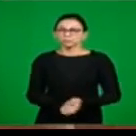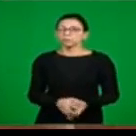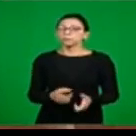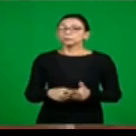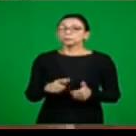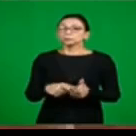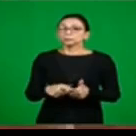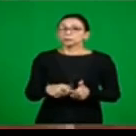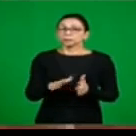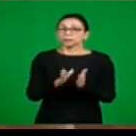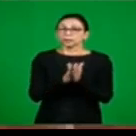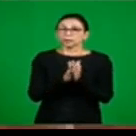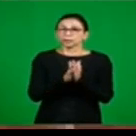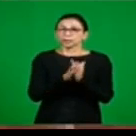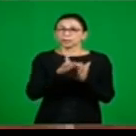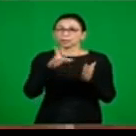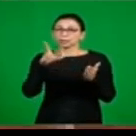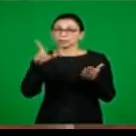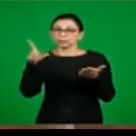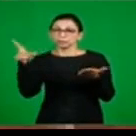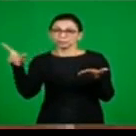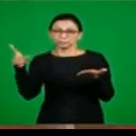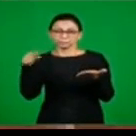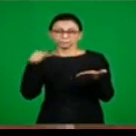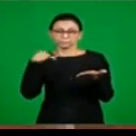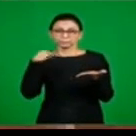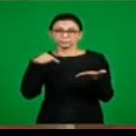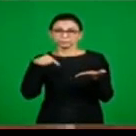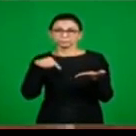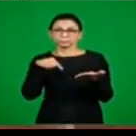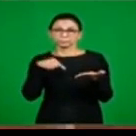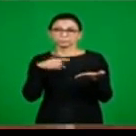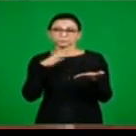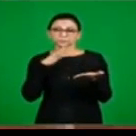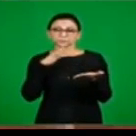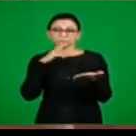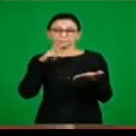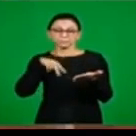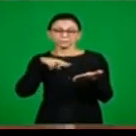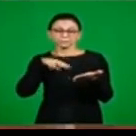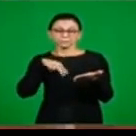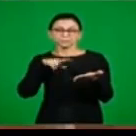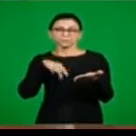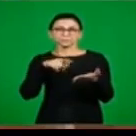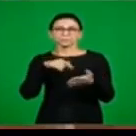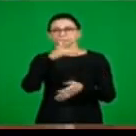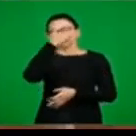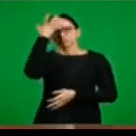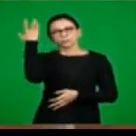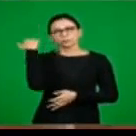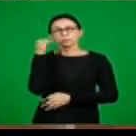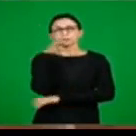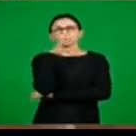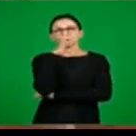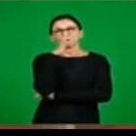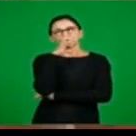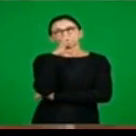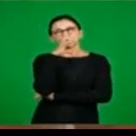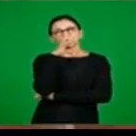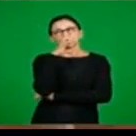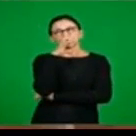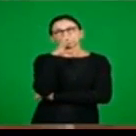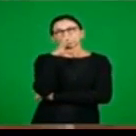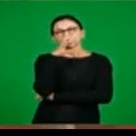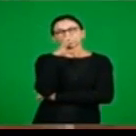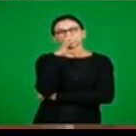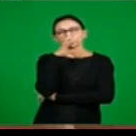Years to be read, to be known. And there are people that just want to stay on the bench,